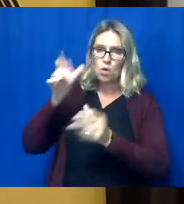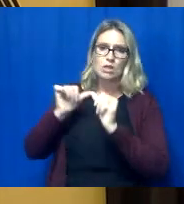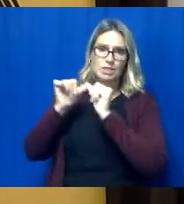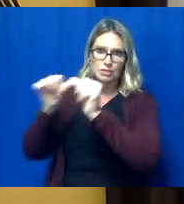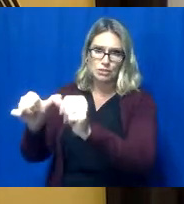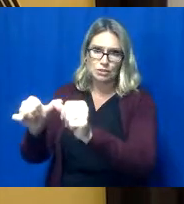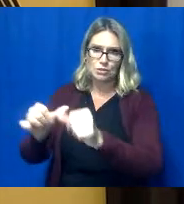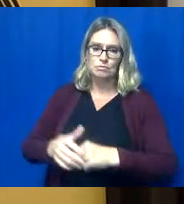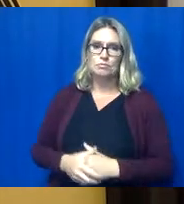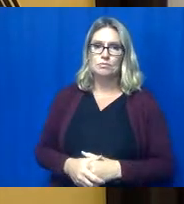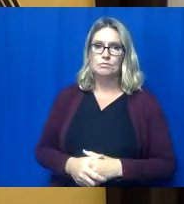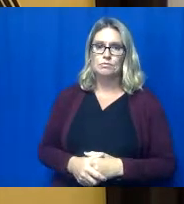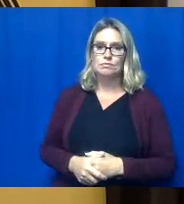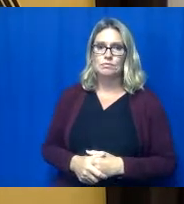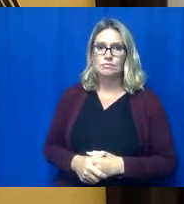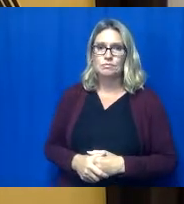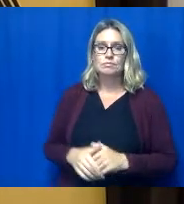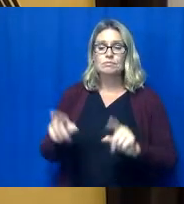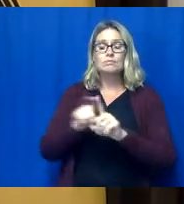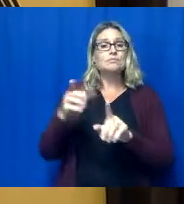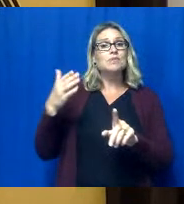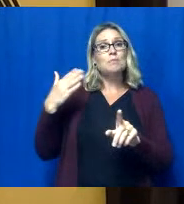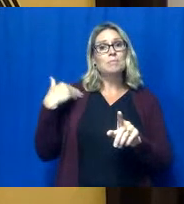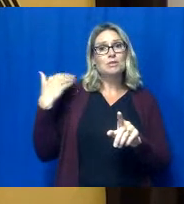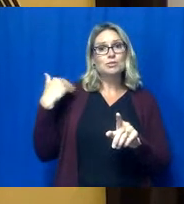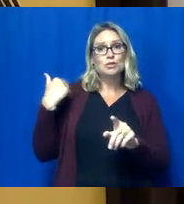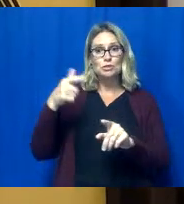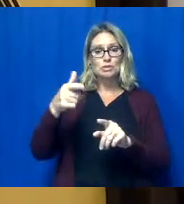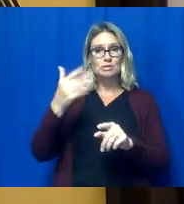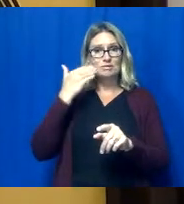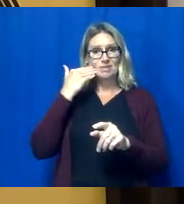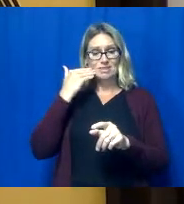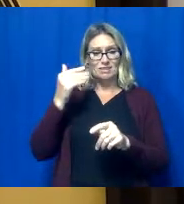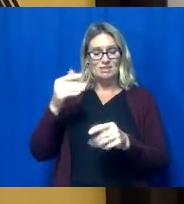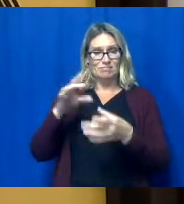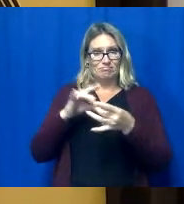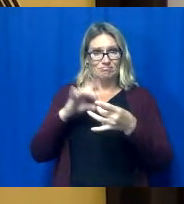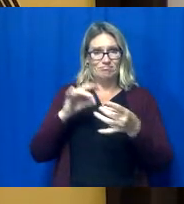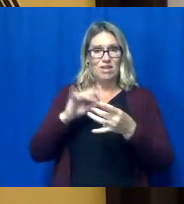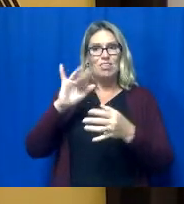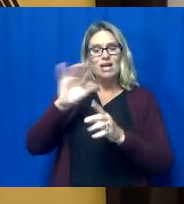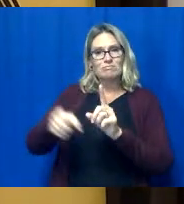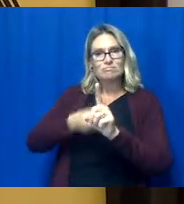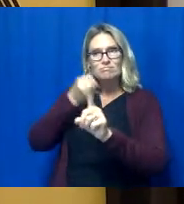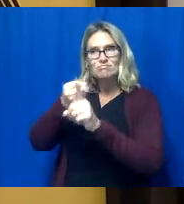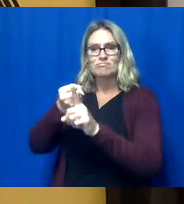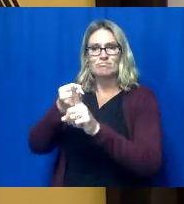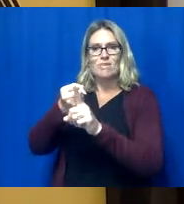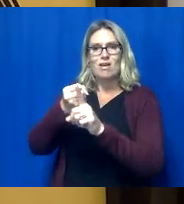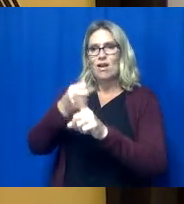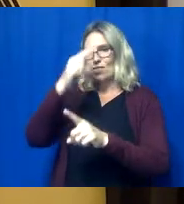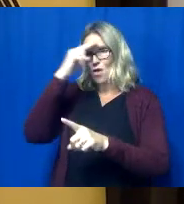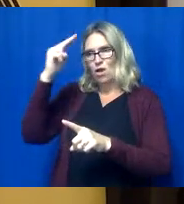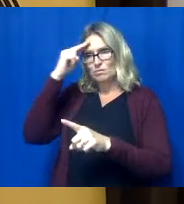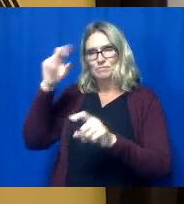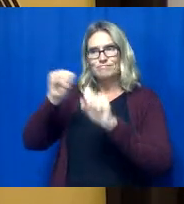things. Mr. Shepard explained, our main concern is the impact COVID-19 is having on our healthcare